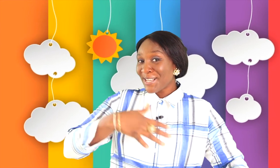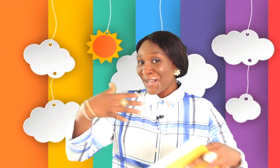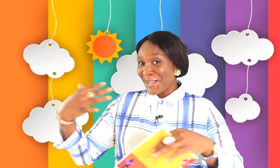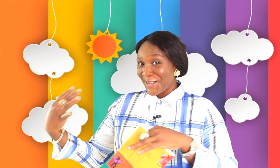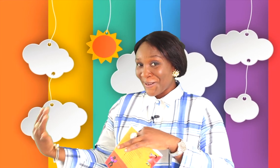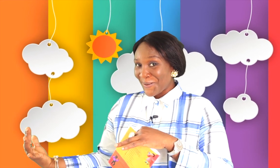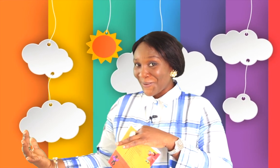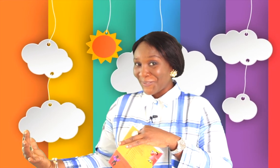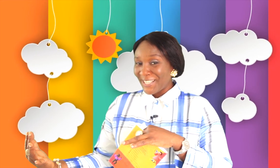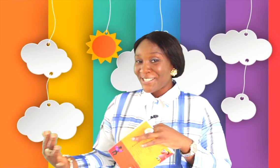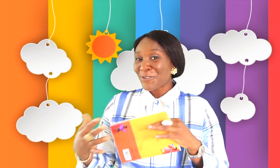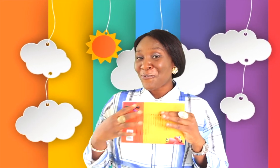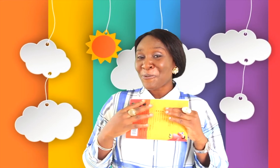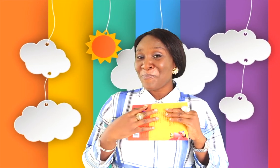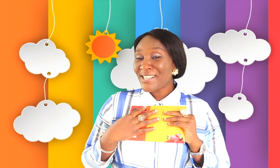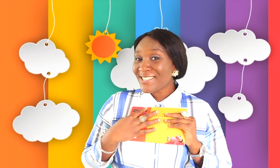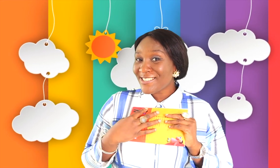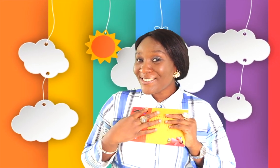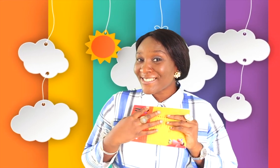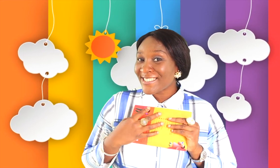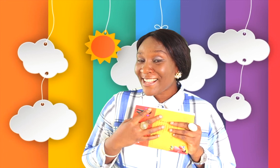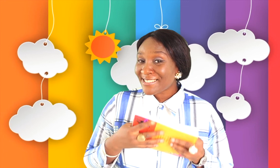to go. So from me